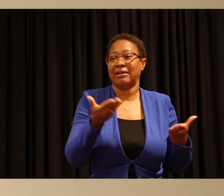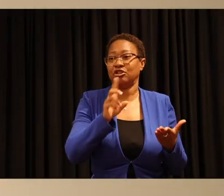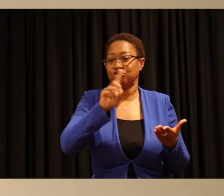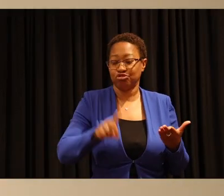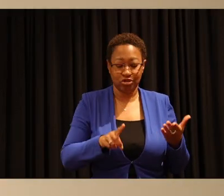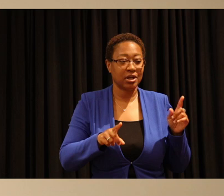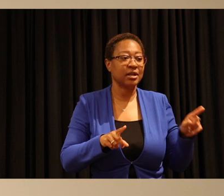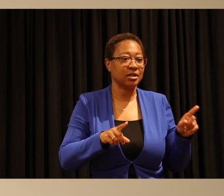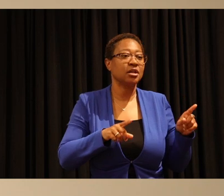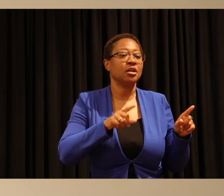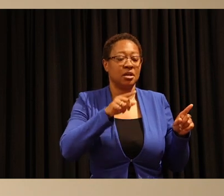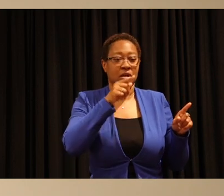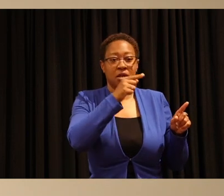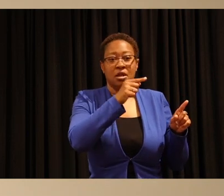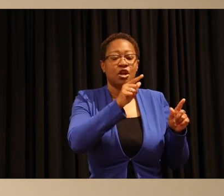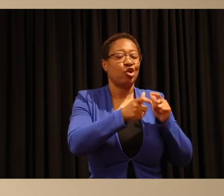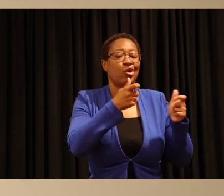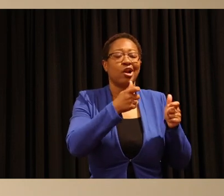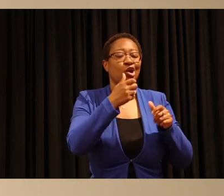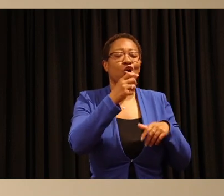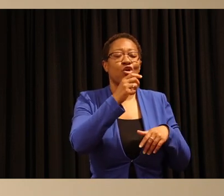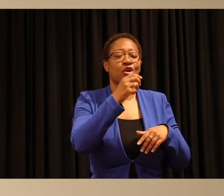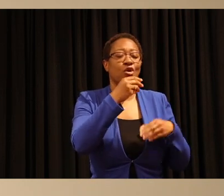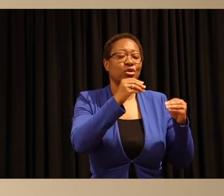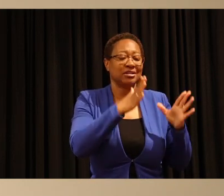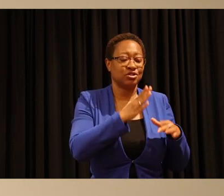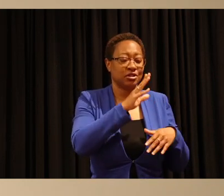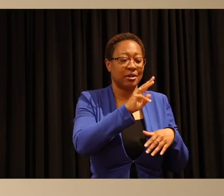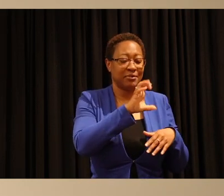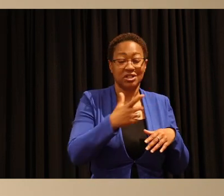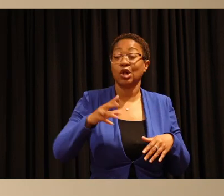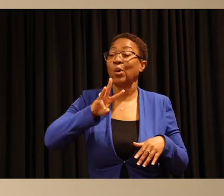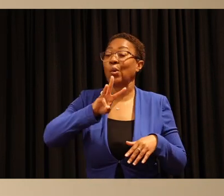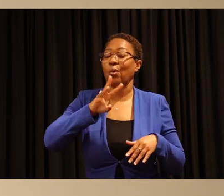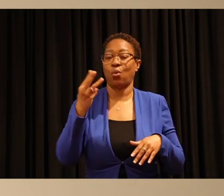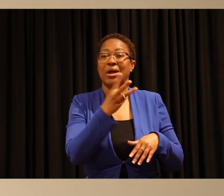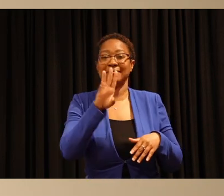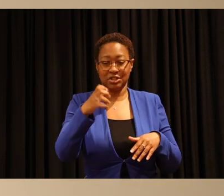did, the Greater Realtors of Detroit Association. In West Michigan, we held one too.